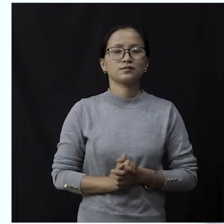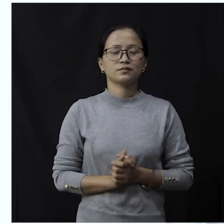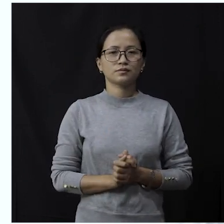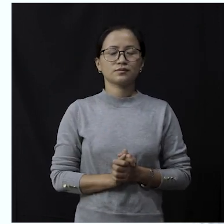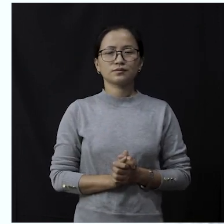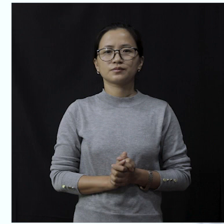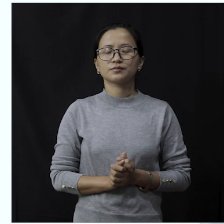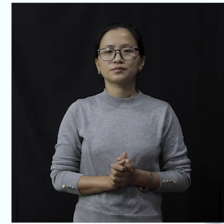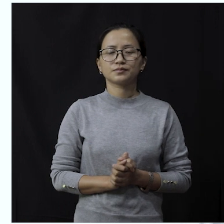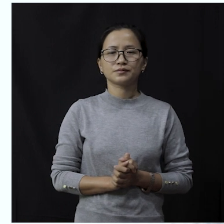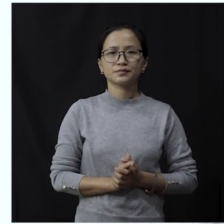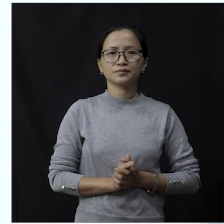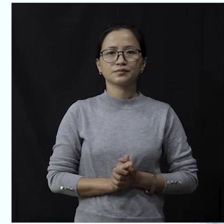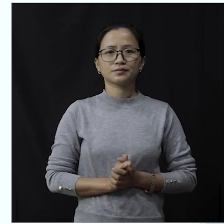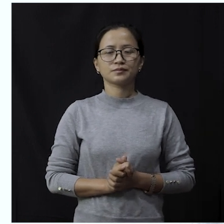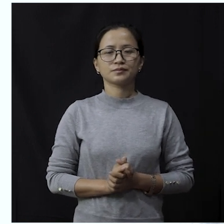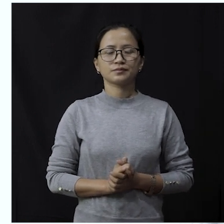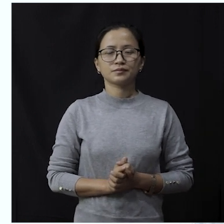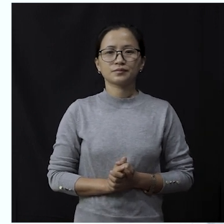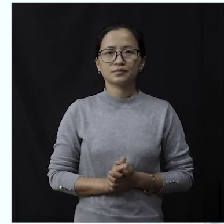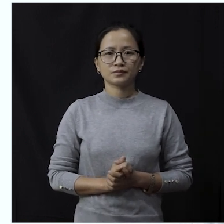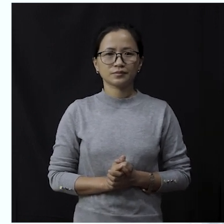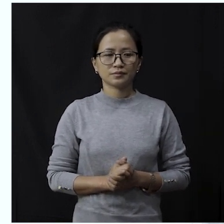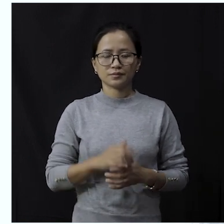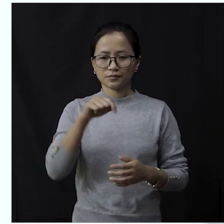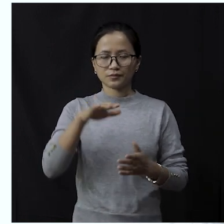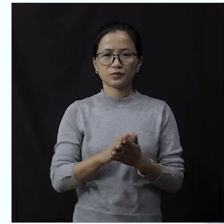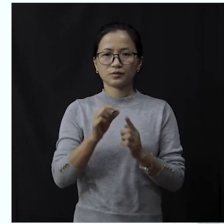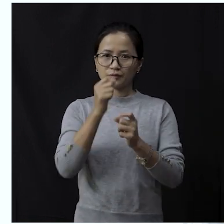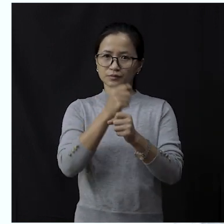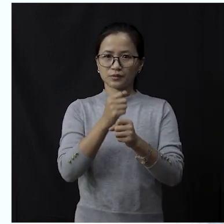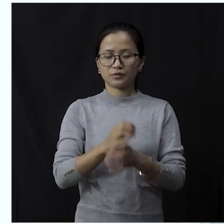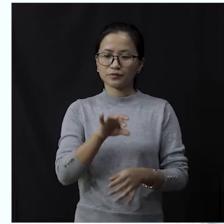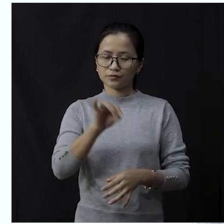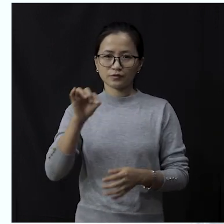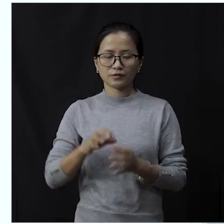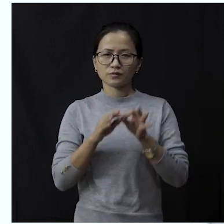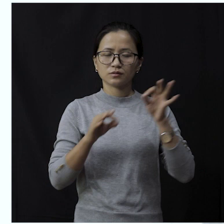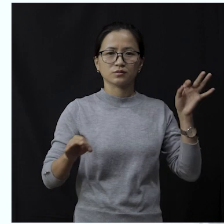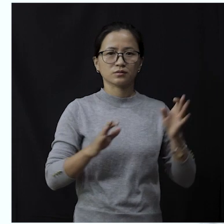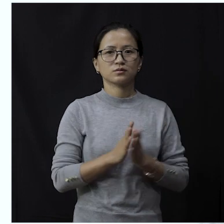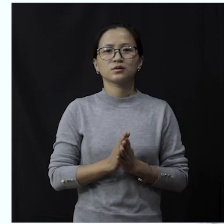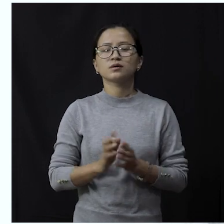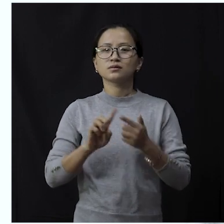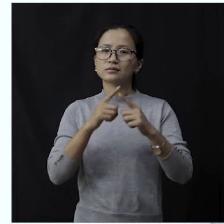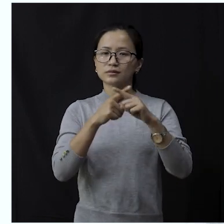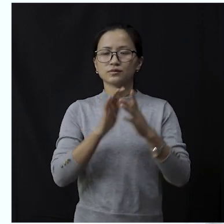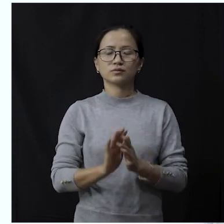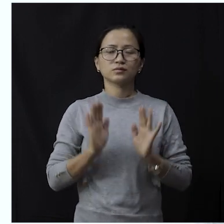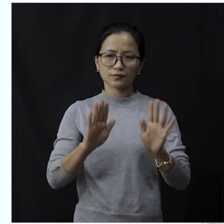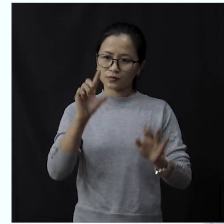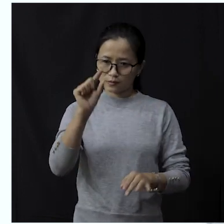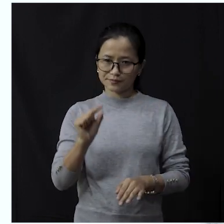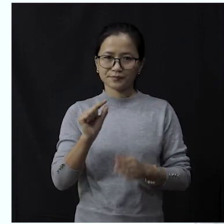that? Page number 15 to page number 17. And in these pages, you will find the story as well as the exercises that you